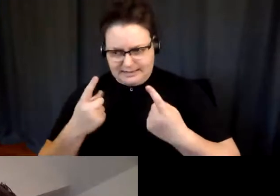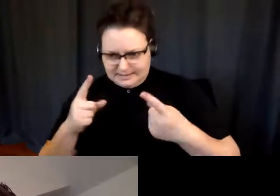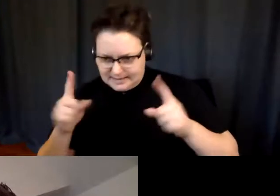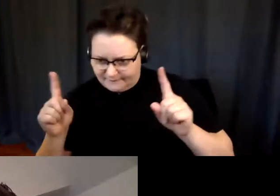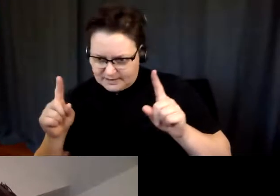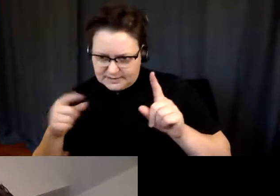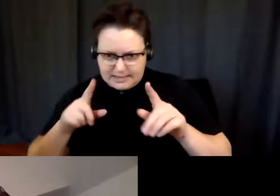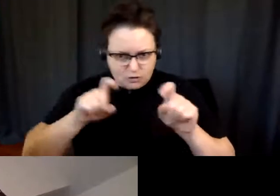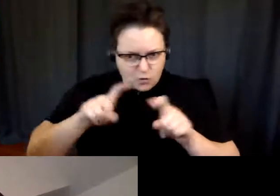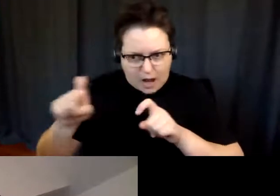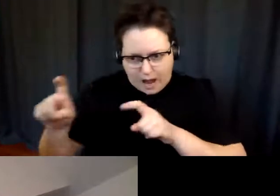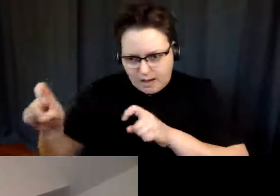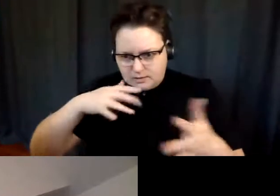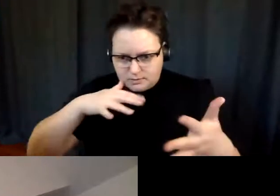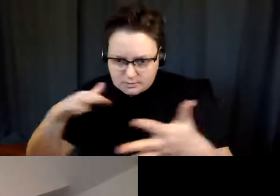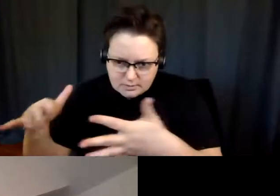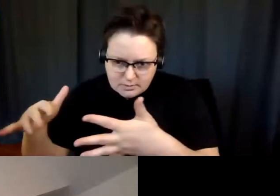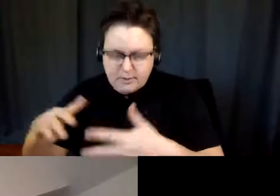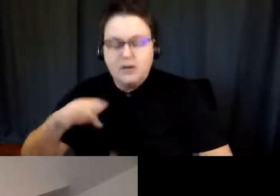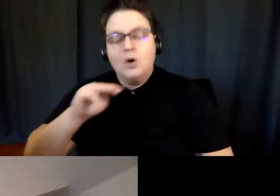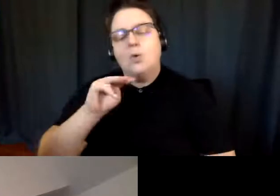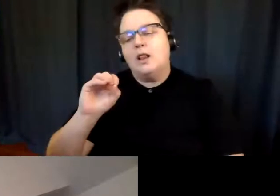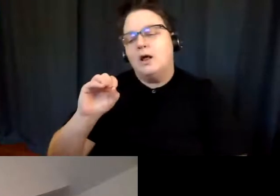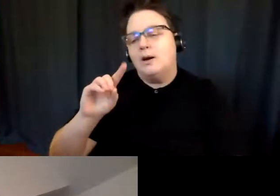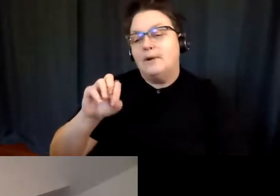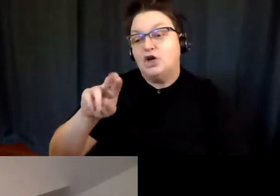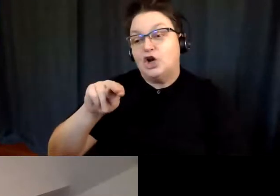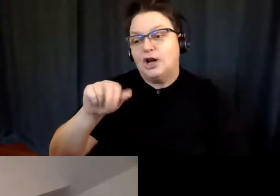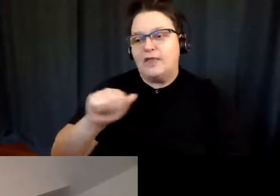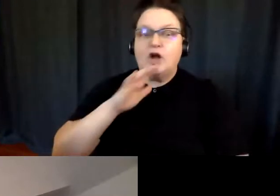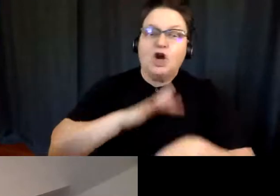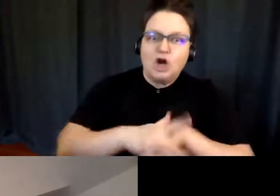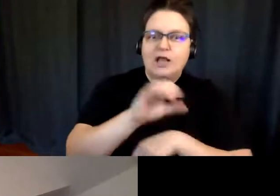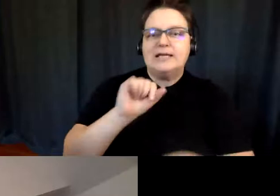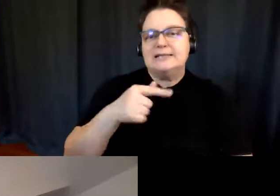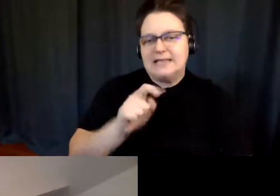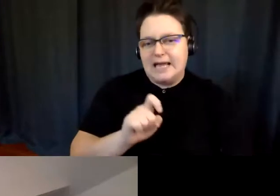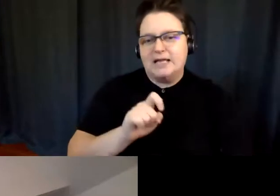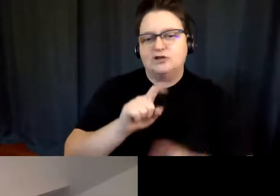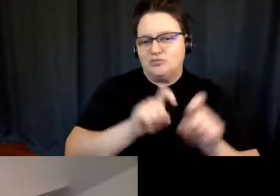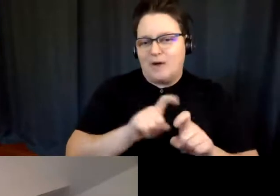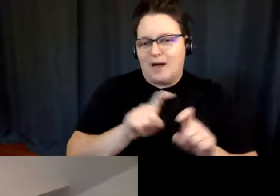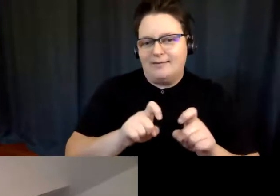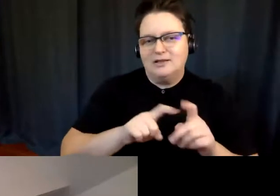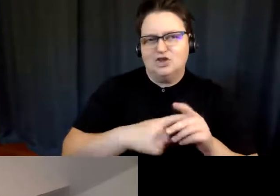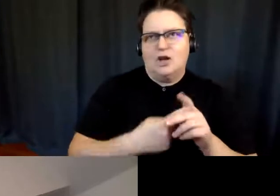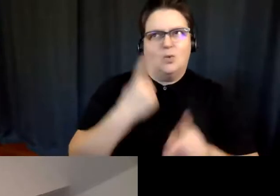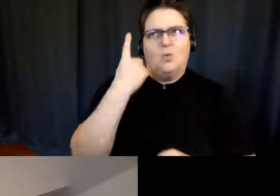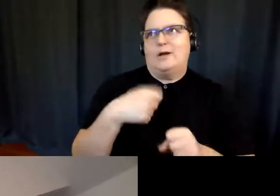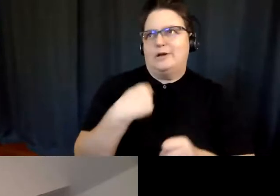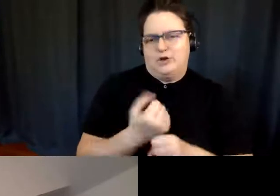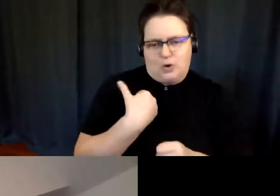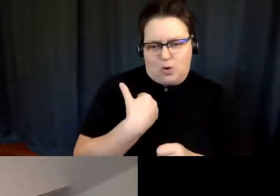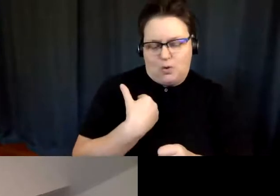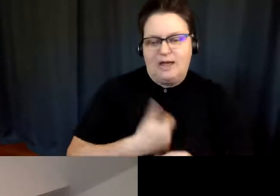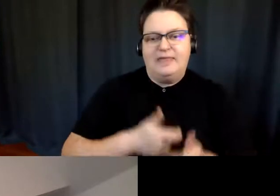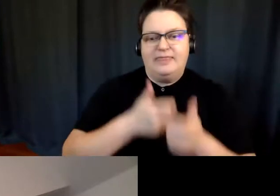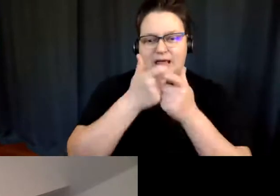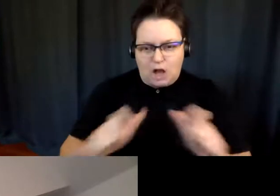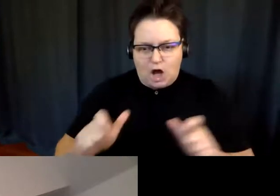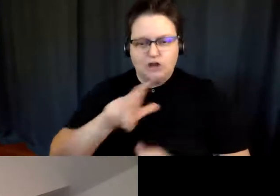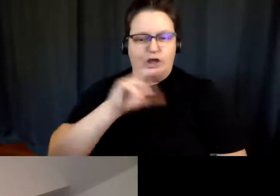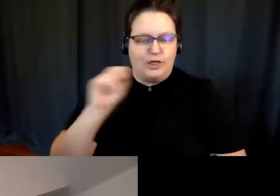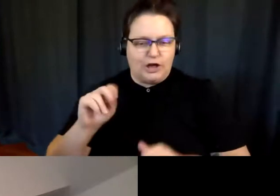trials. Moderna, the early stage trials started about a year ago. And then these large 30-person